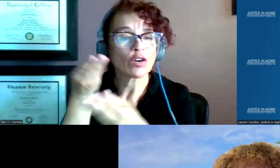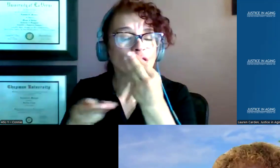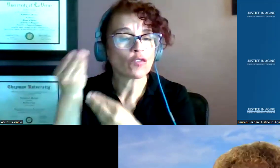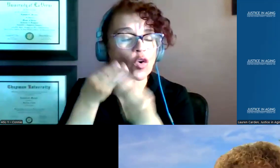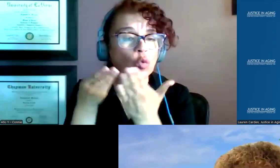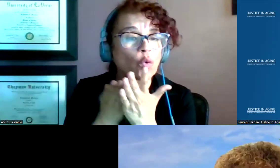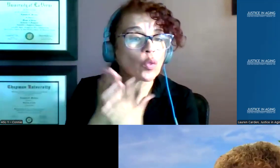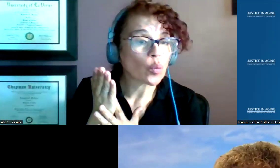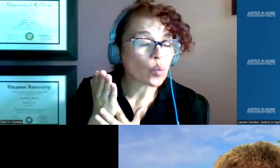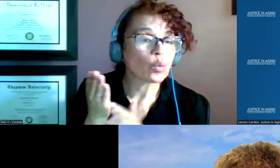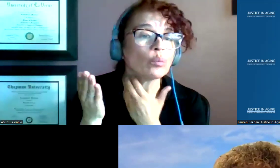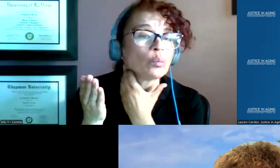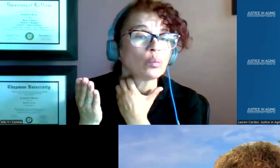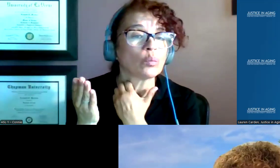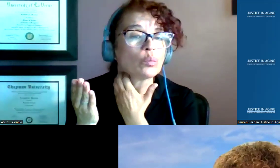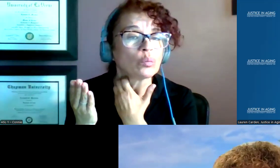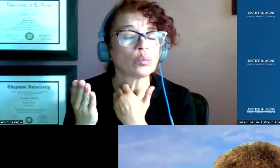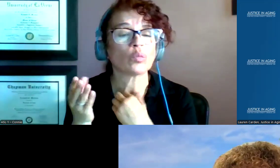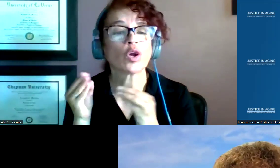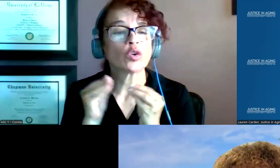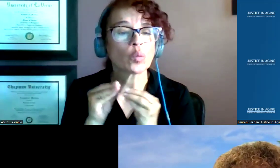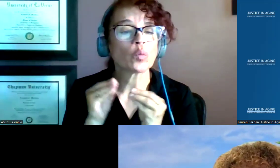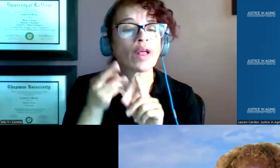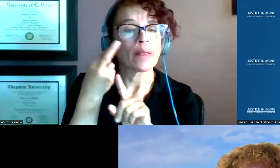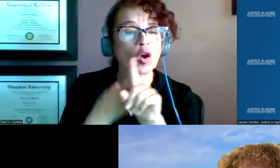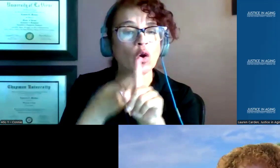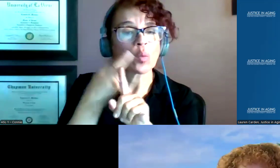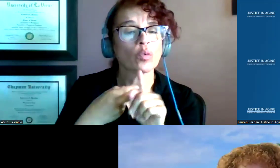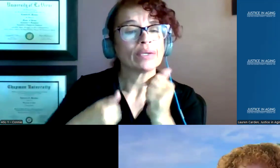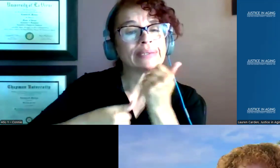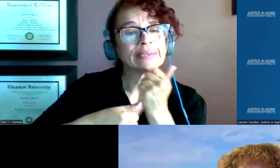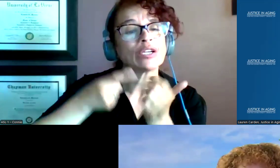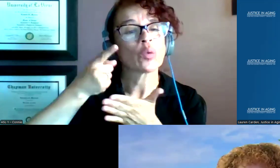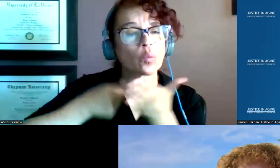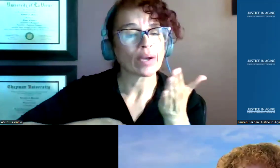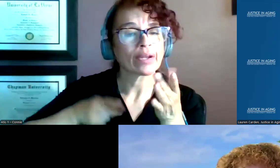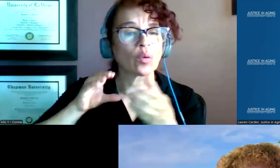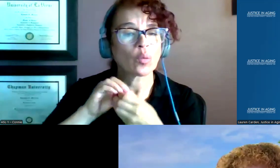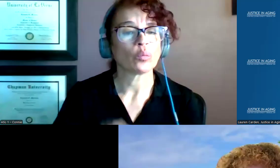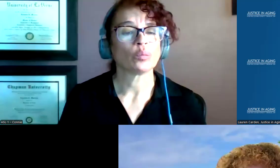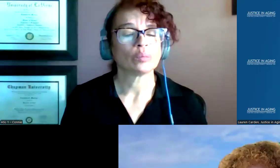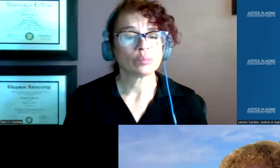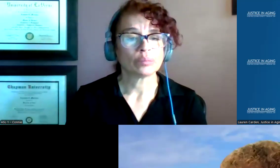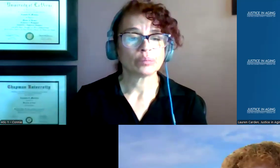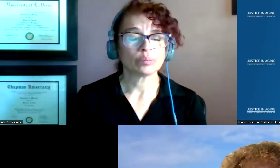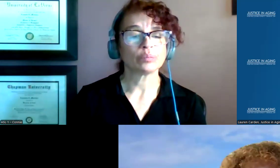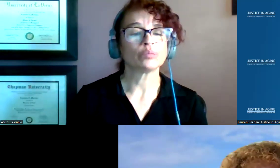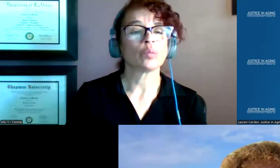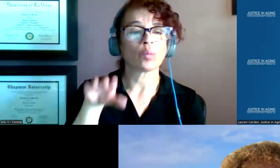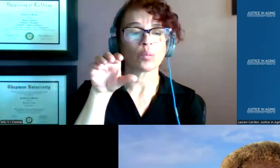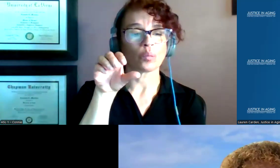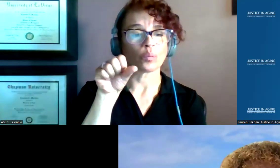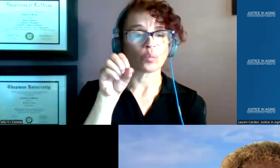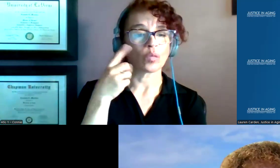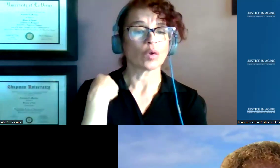want to do, or seek local rental assistance to help pay back what is owed. And so,